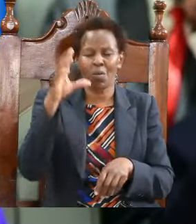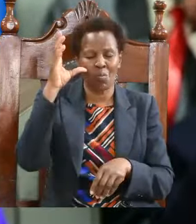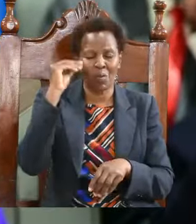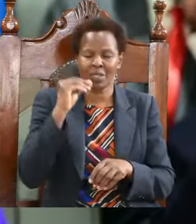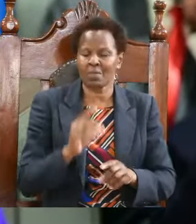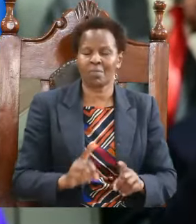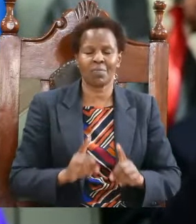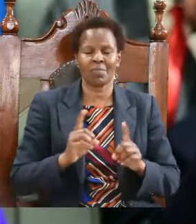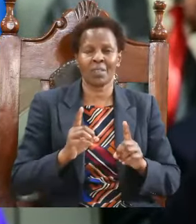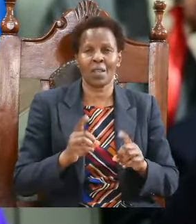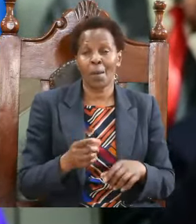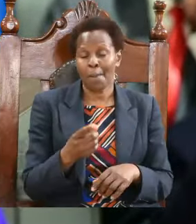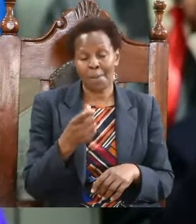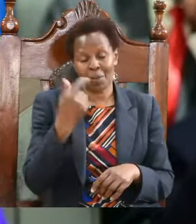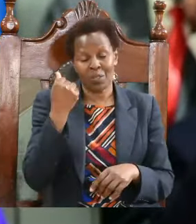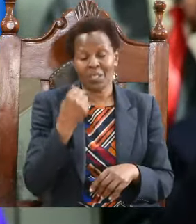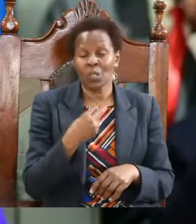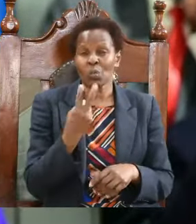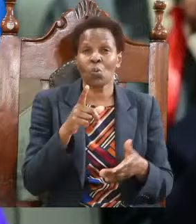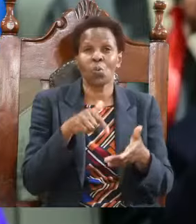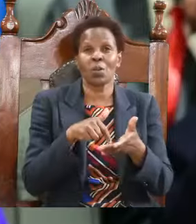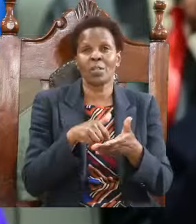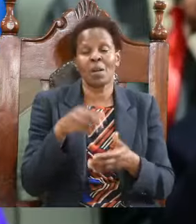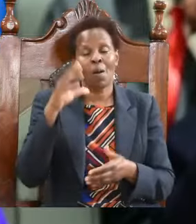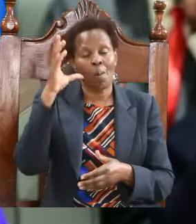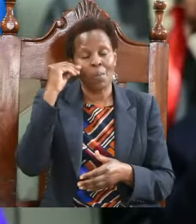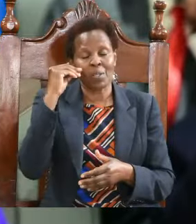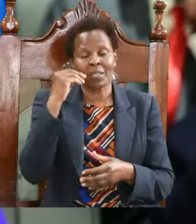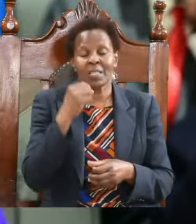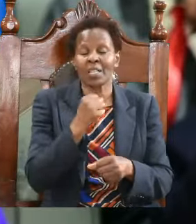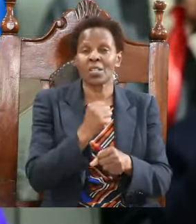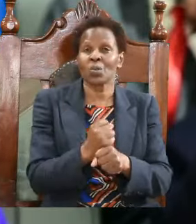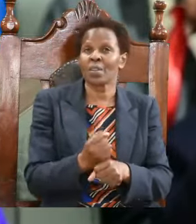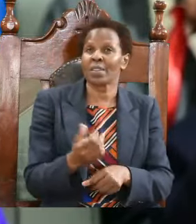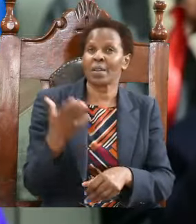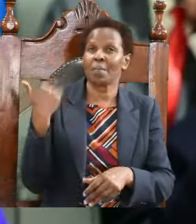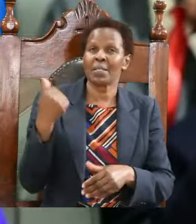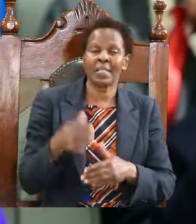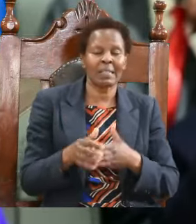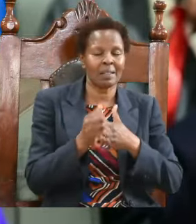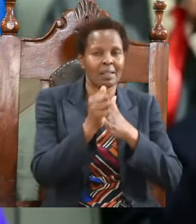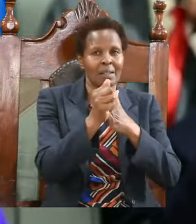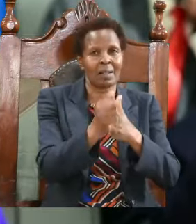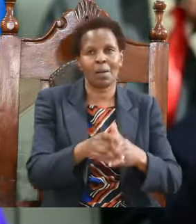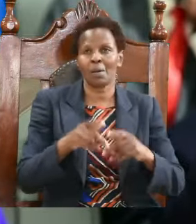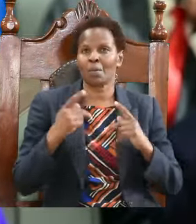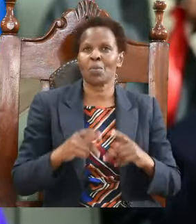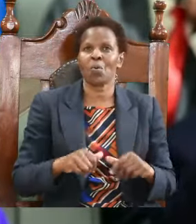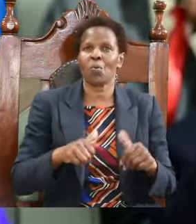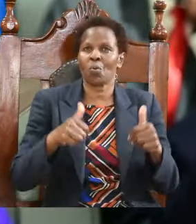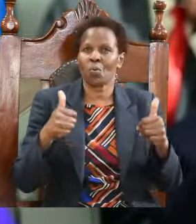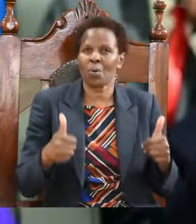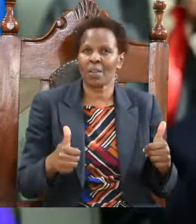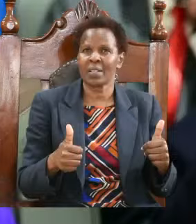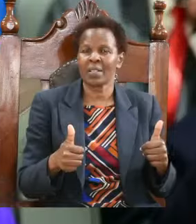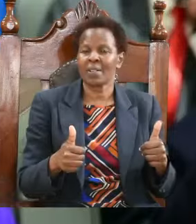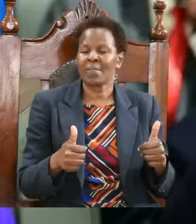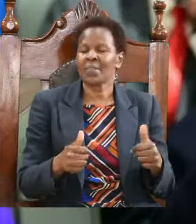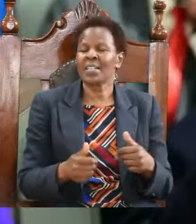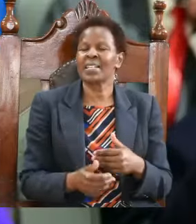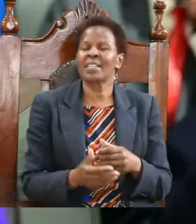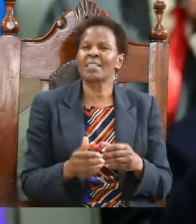what Moses has been doing. He had led the people so well. He had achieved